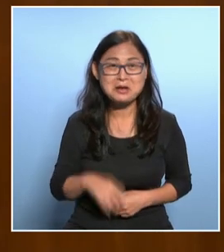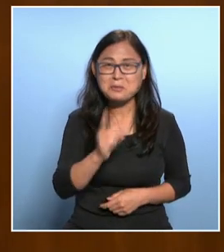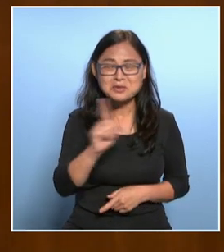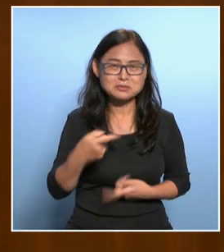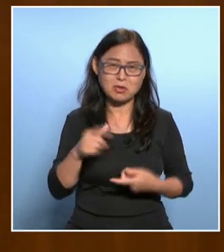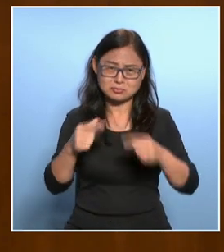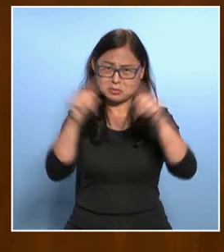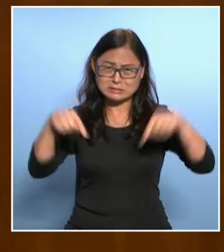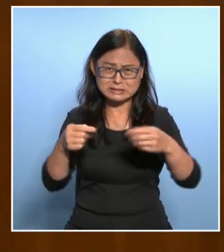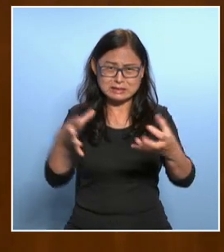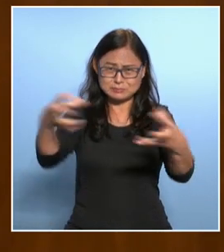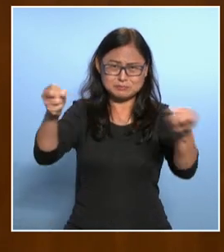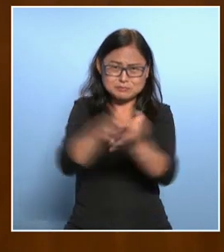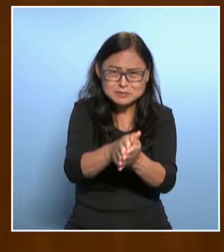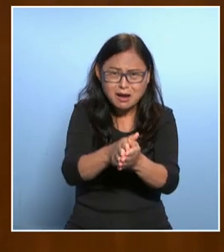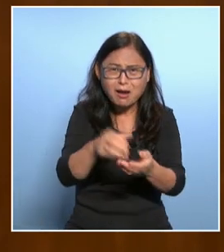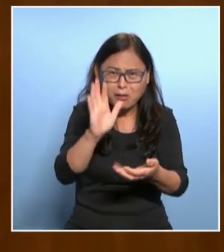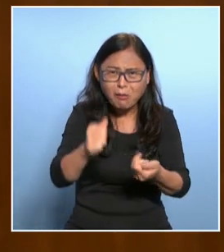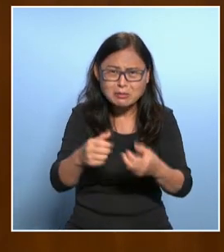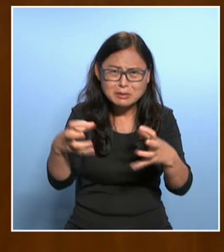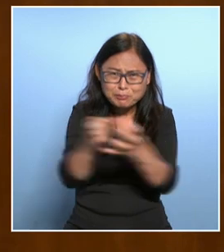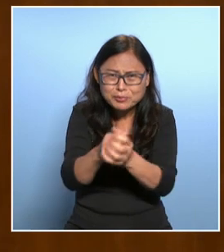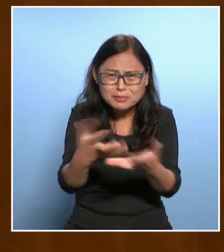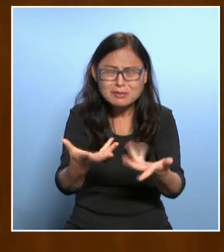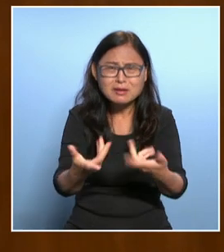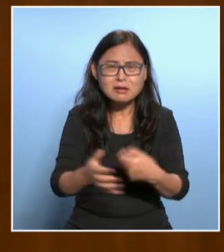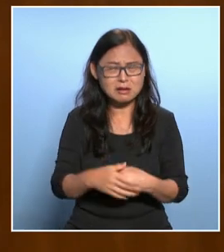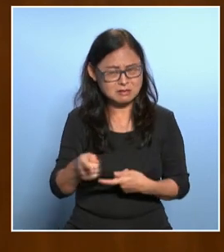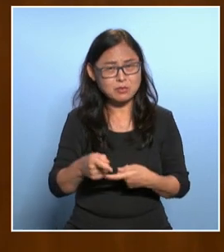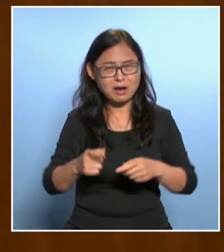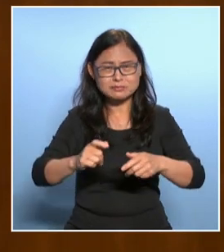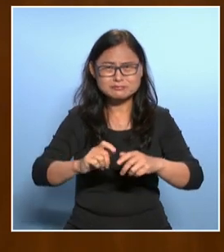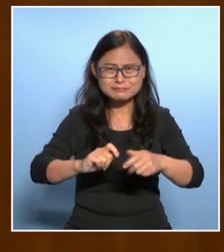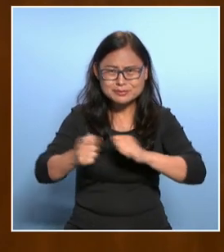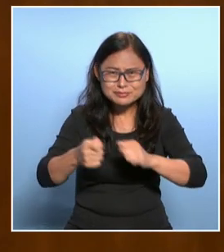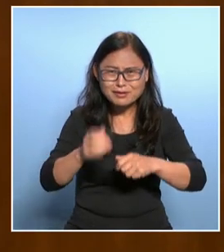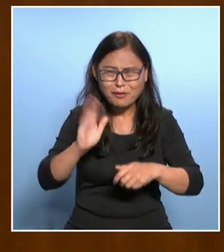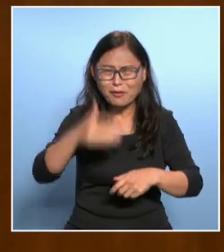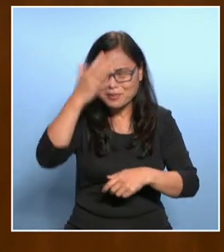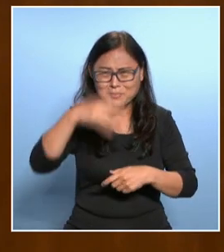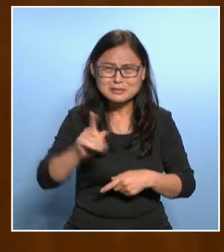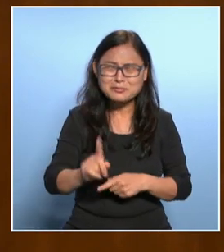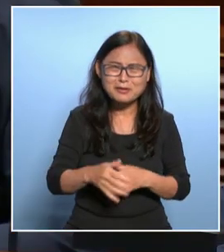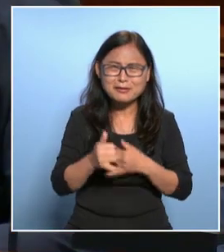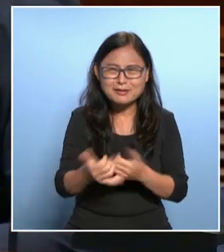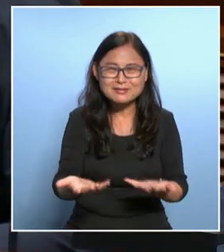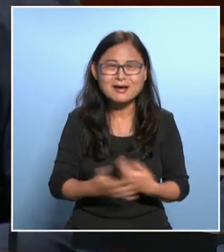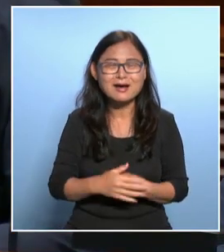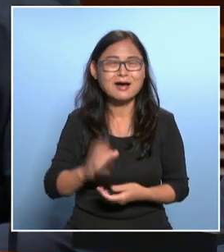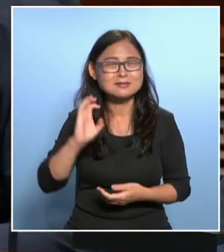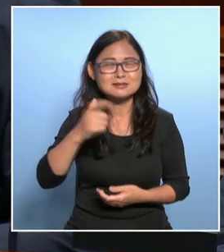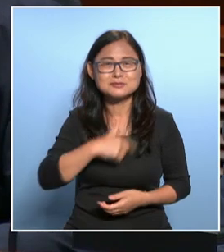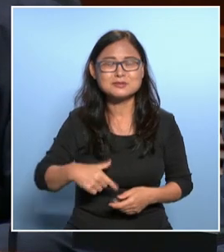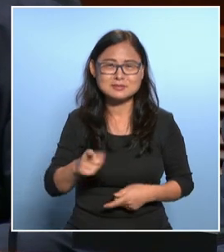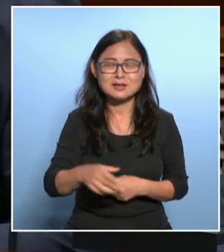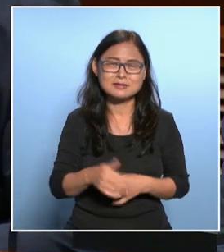a revocation. Everybody can do that, but what does it mean? You burn it, I can understand that. Mr.